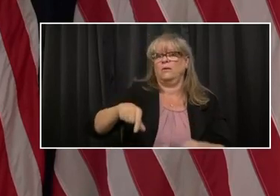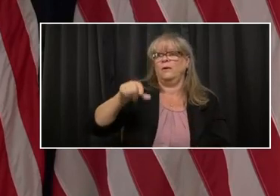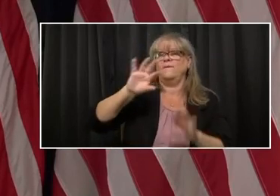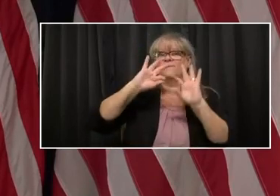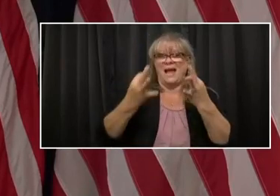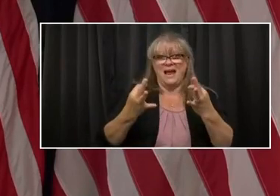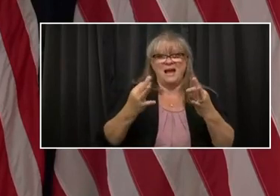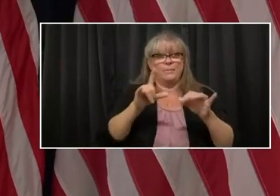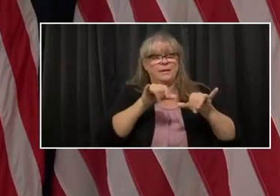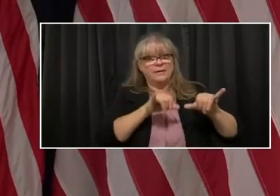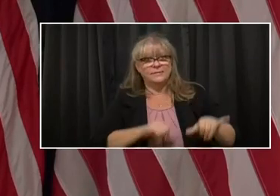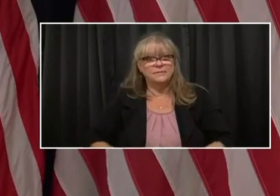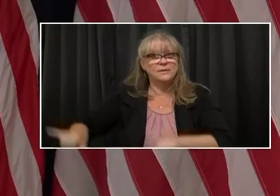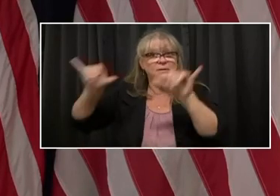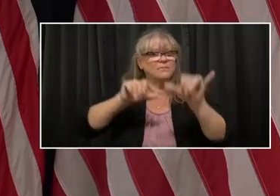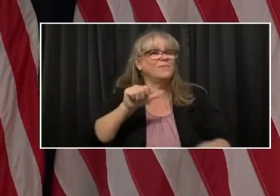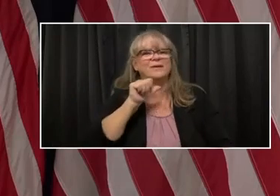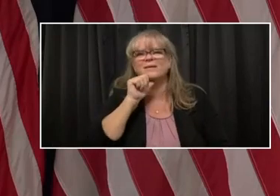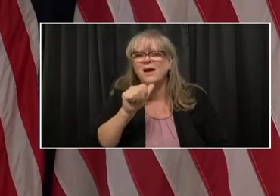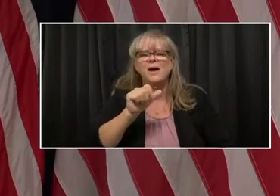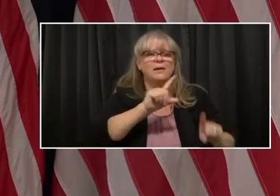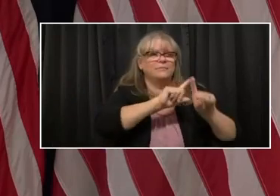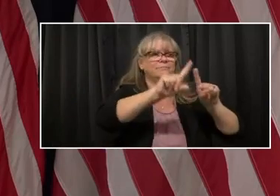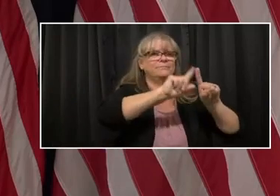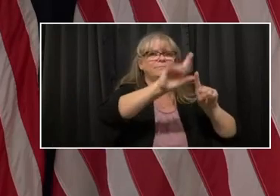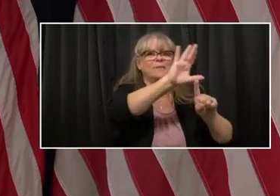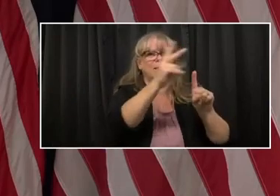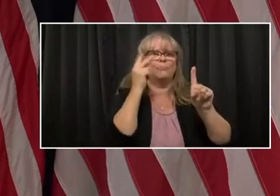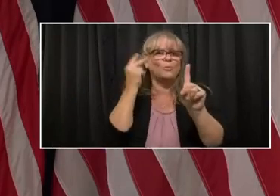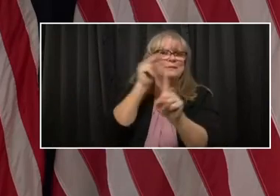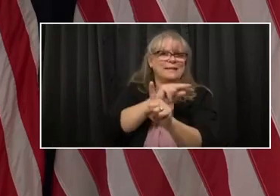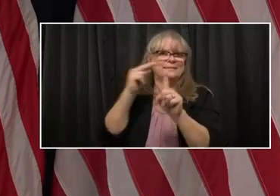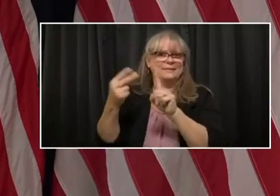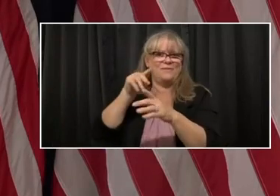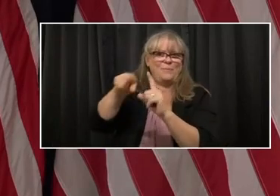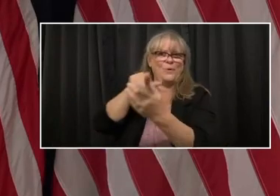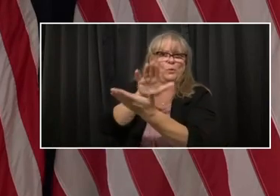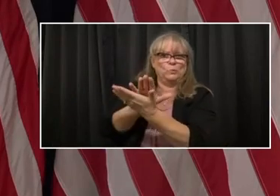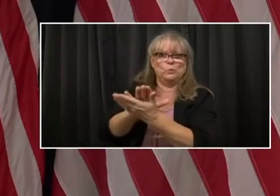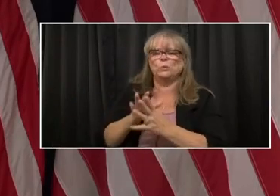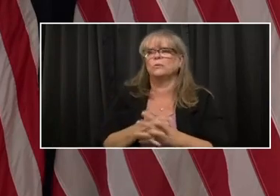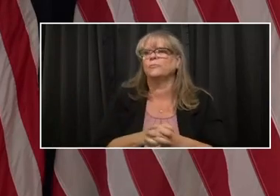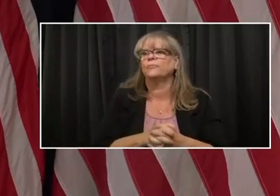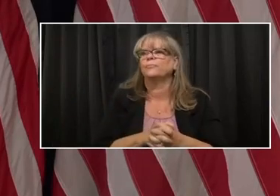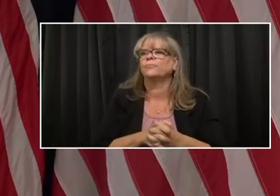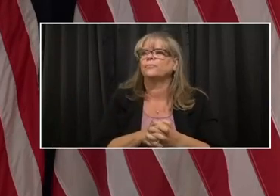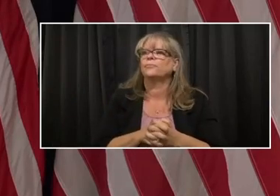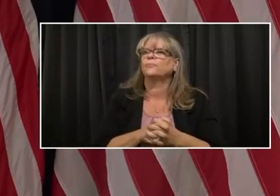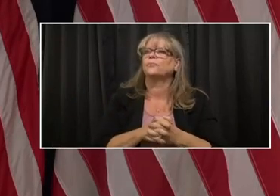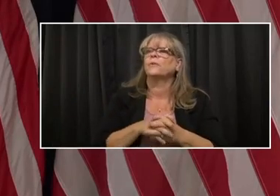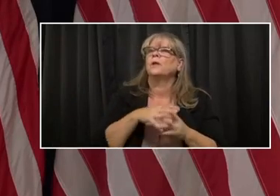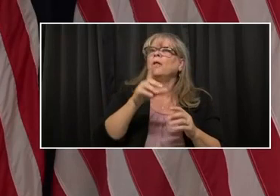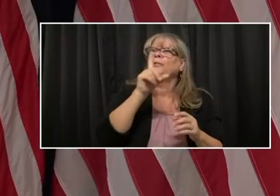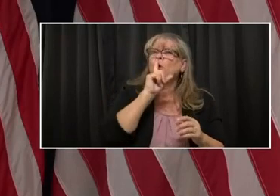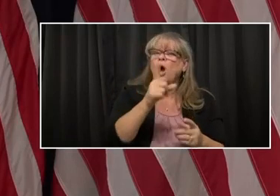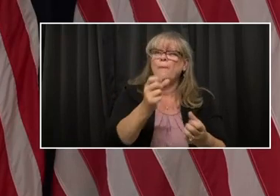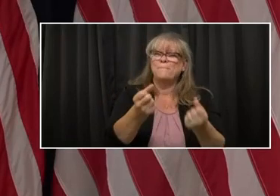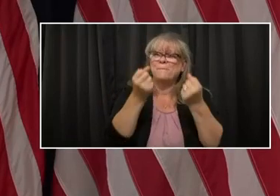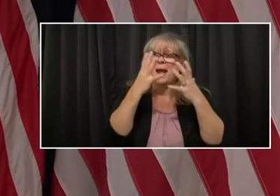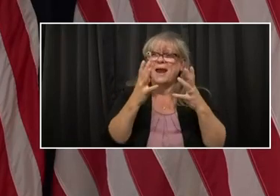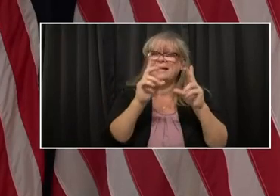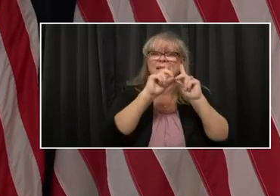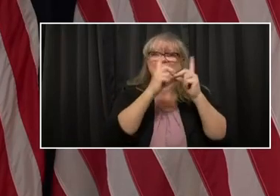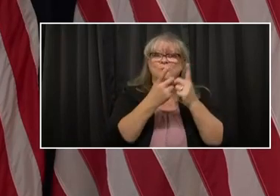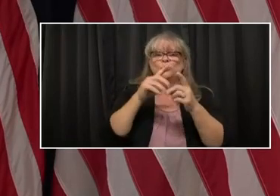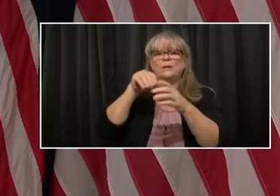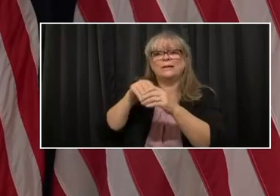one family isn't always the best option for another. Now, many districts are in person and meetings. Some are full